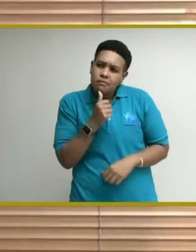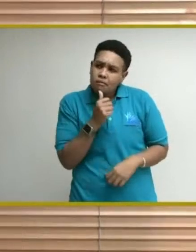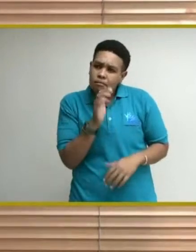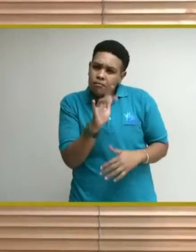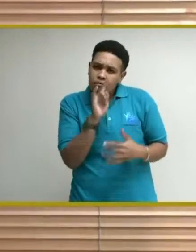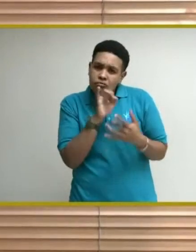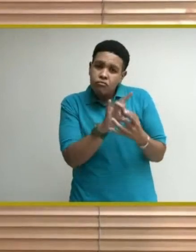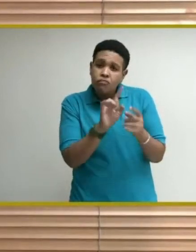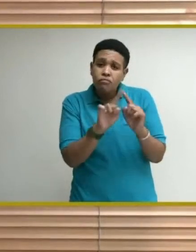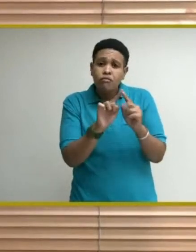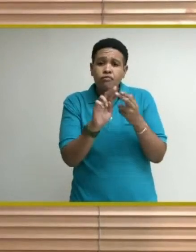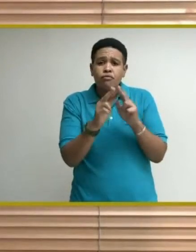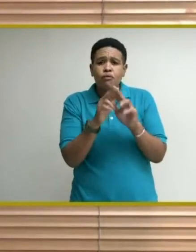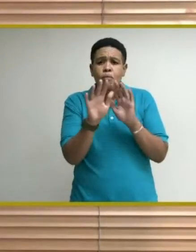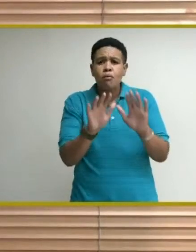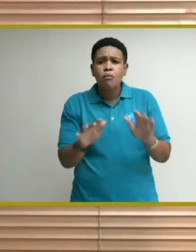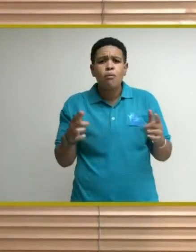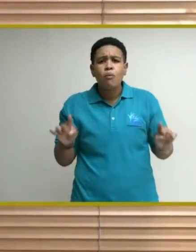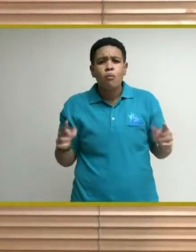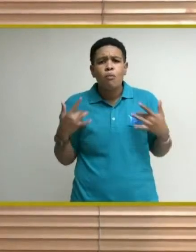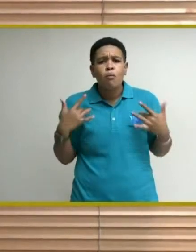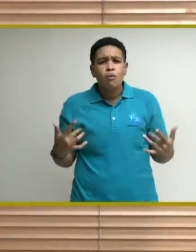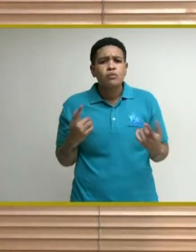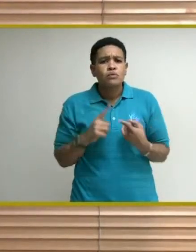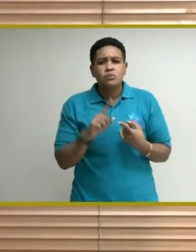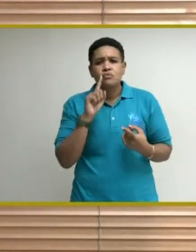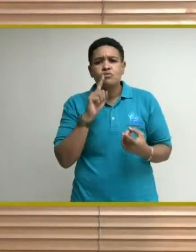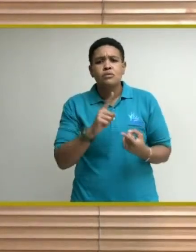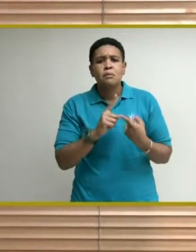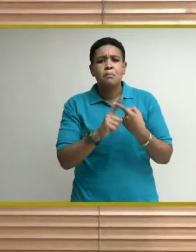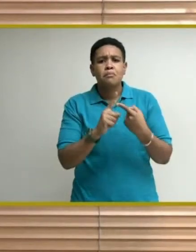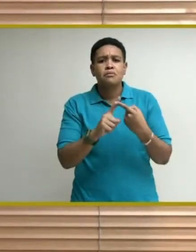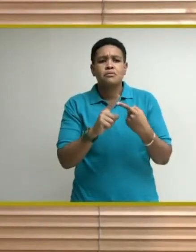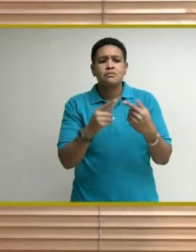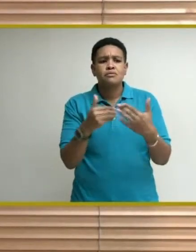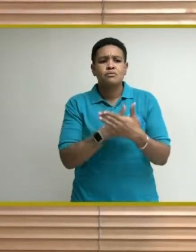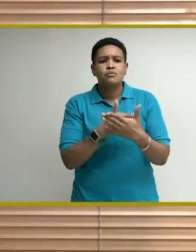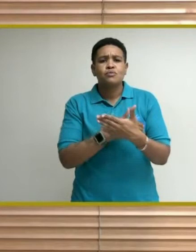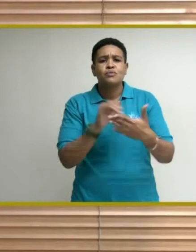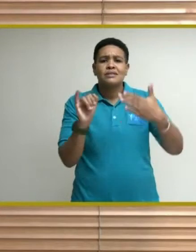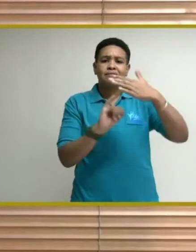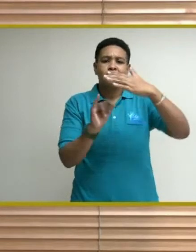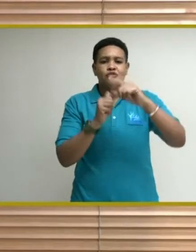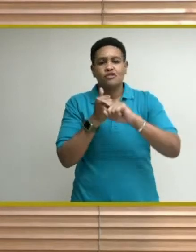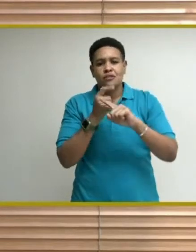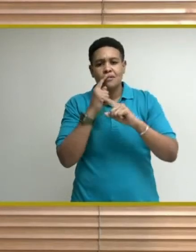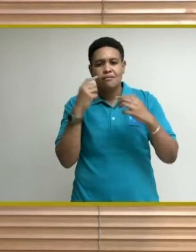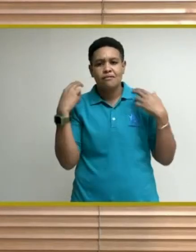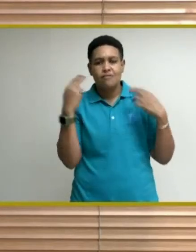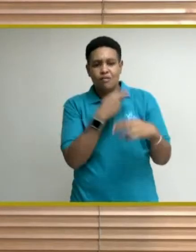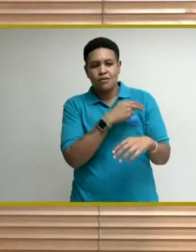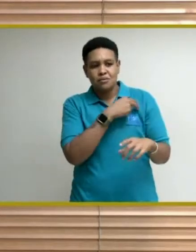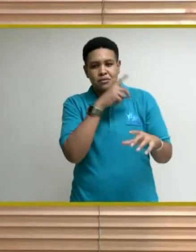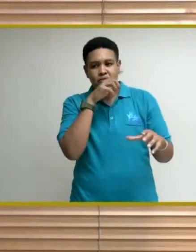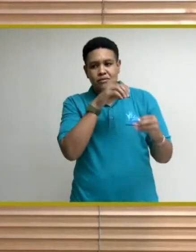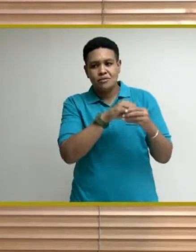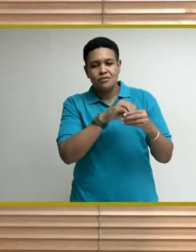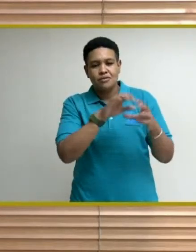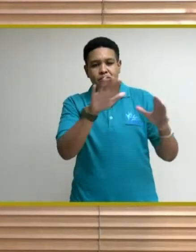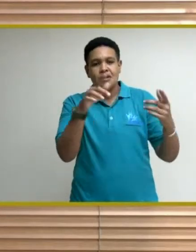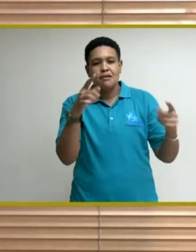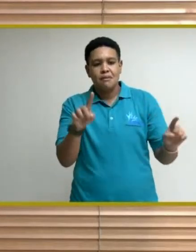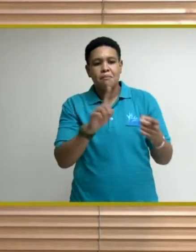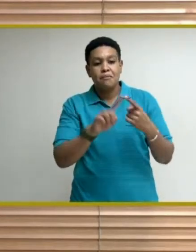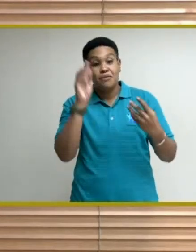to numbers, the positivity rate, the new infections, hospitalizations. So the data has been out